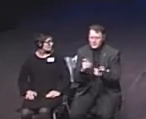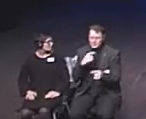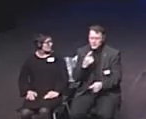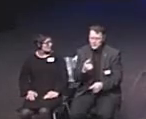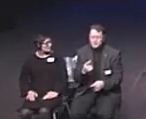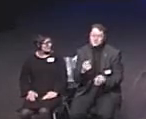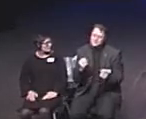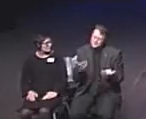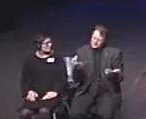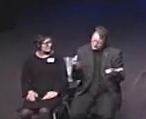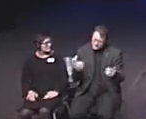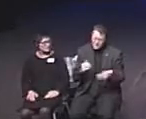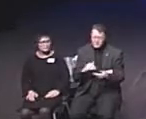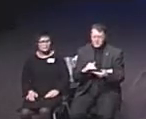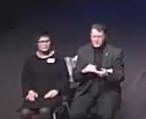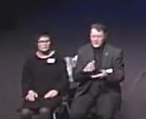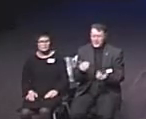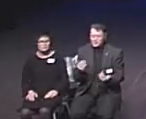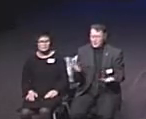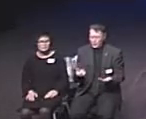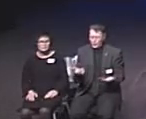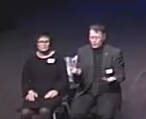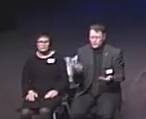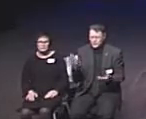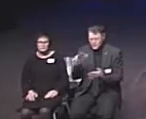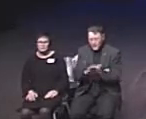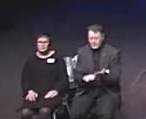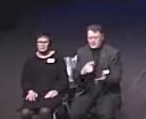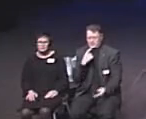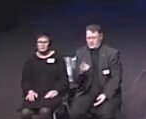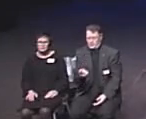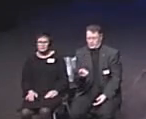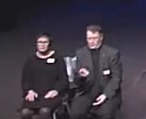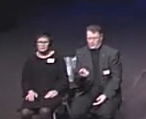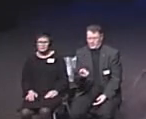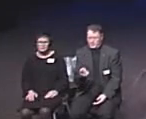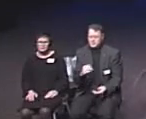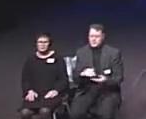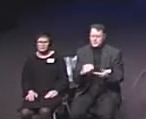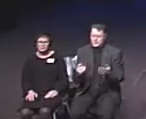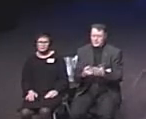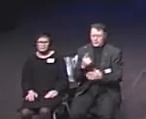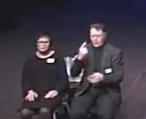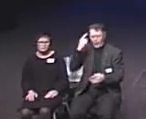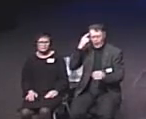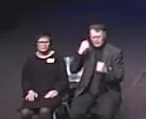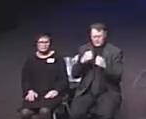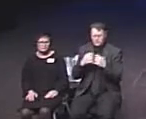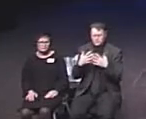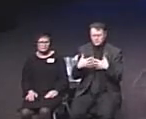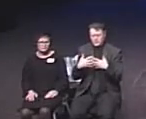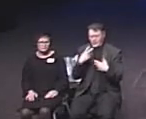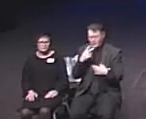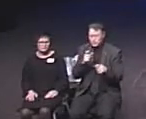Here we go. That wasn't that easy, was it? So what goes on is that your brain is so used to